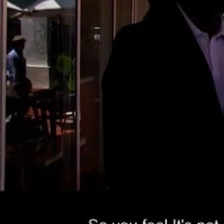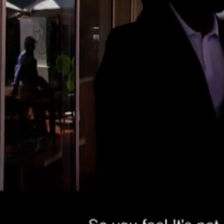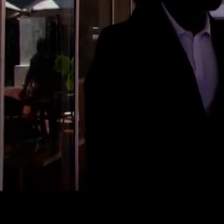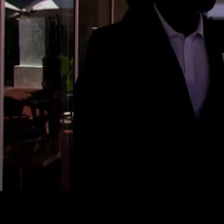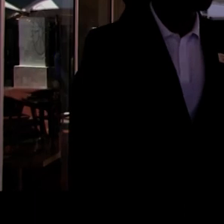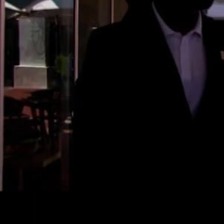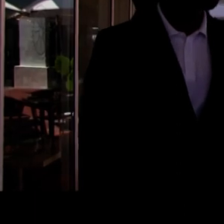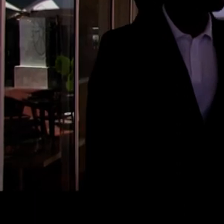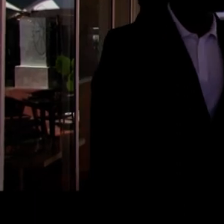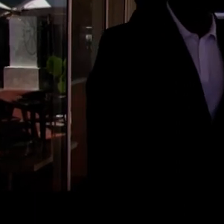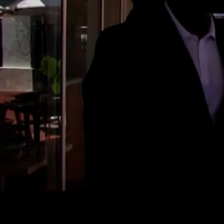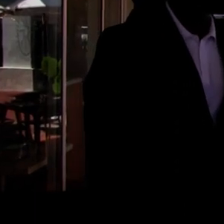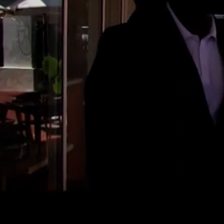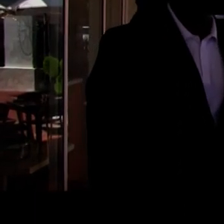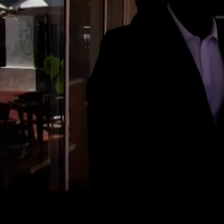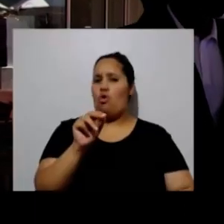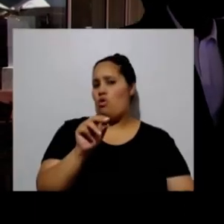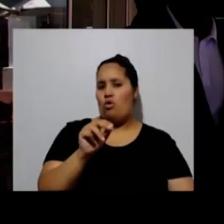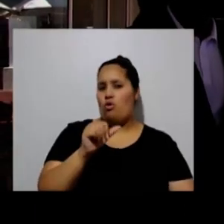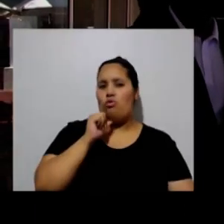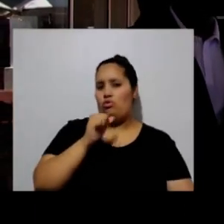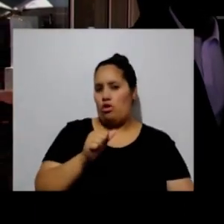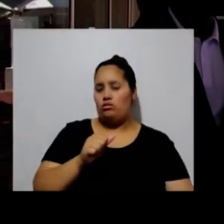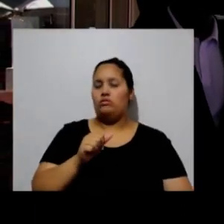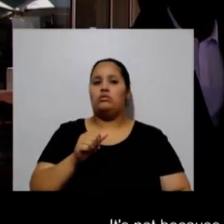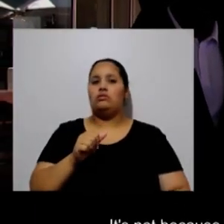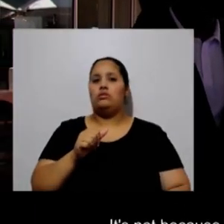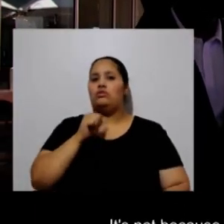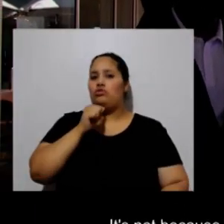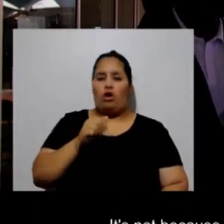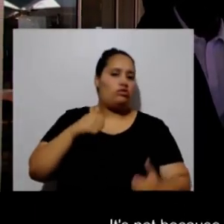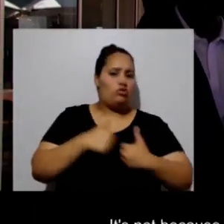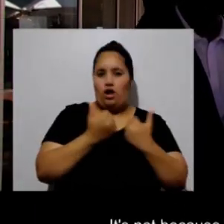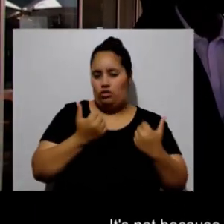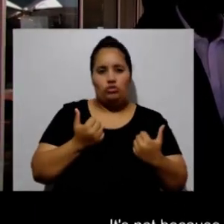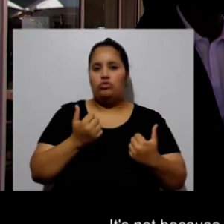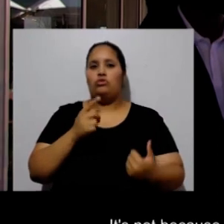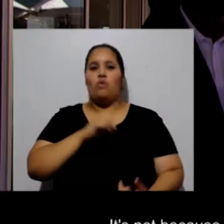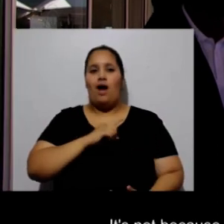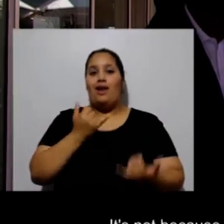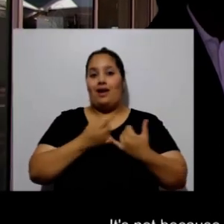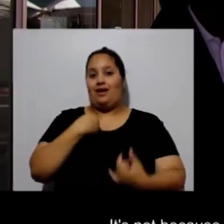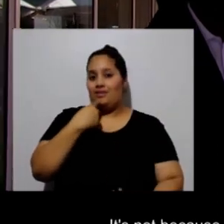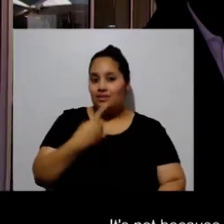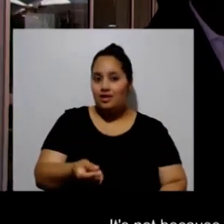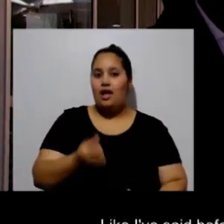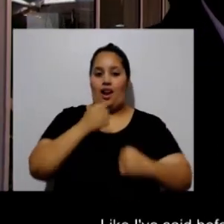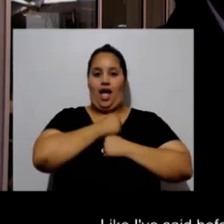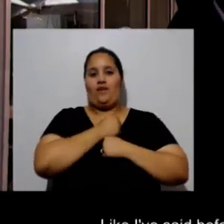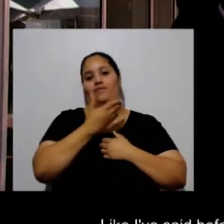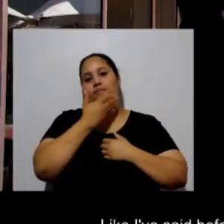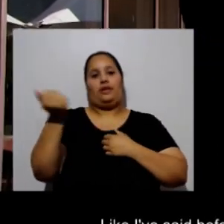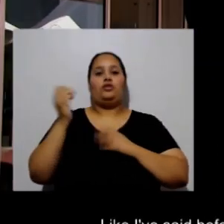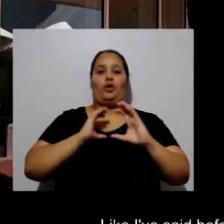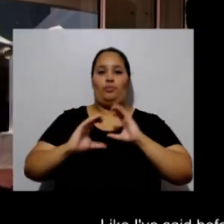to work with deep stuff, is that right? No, it shouldn't be. It's not, because it's not like it should ever be a challenge.